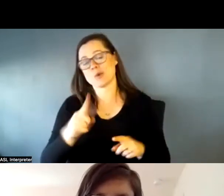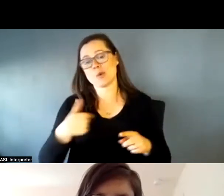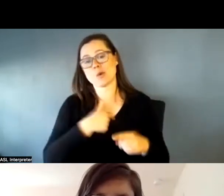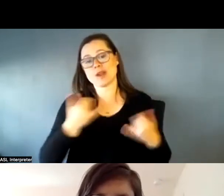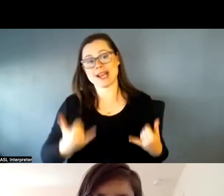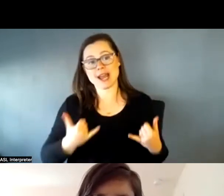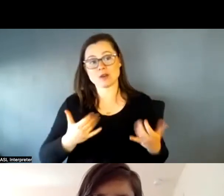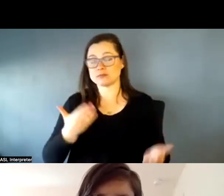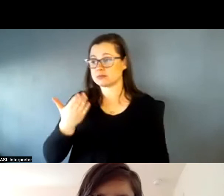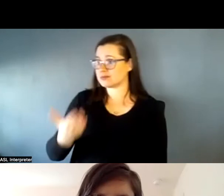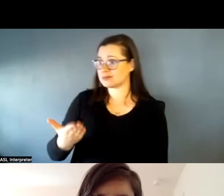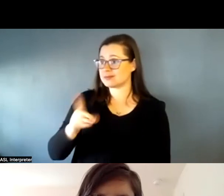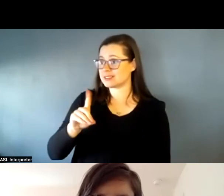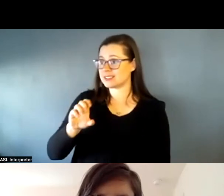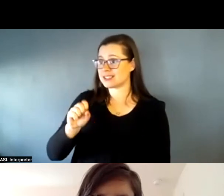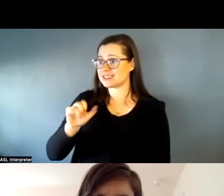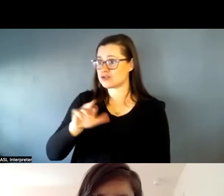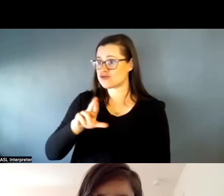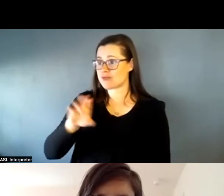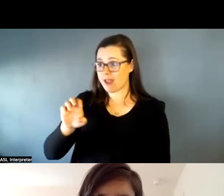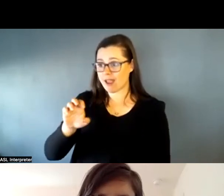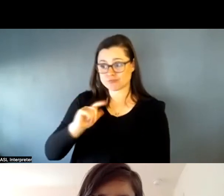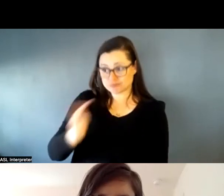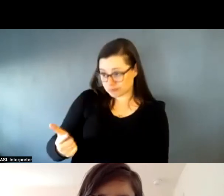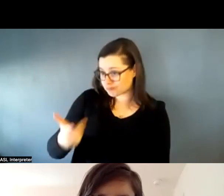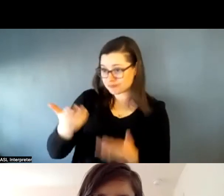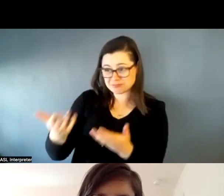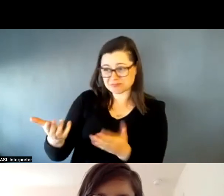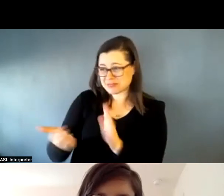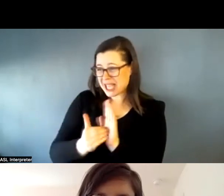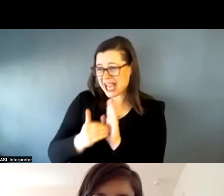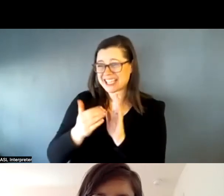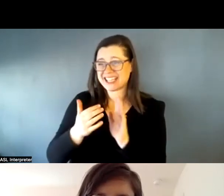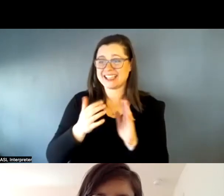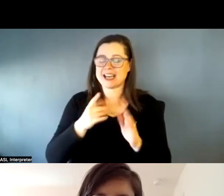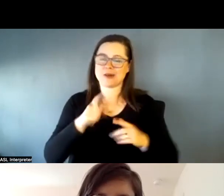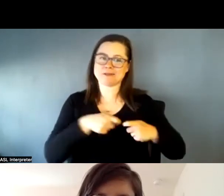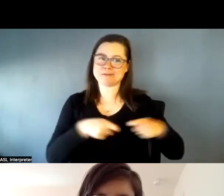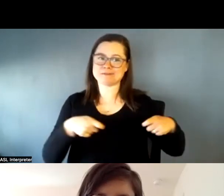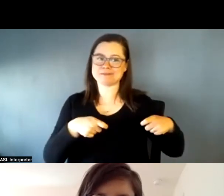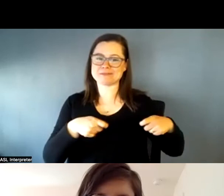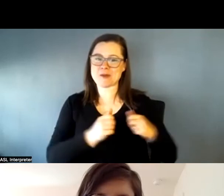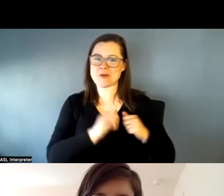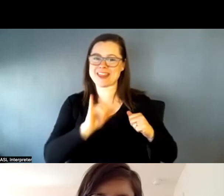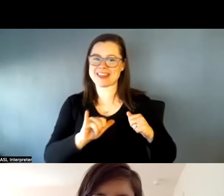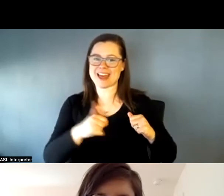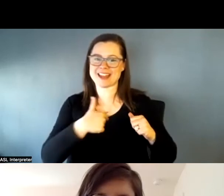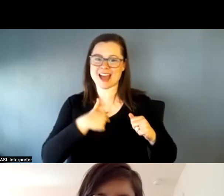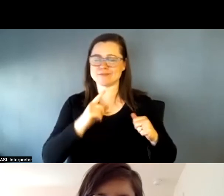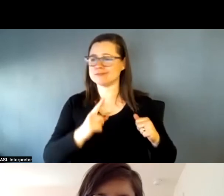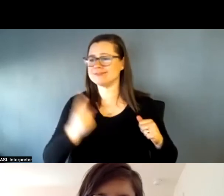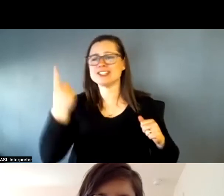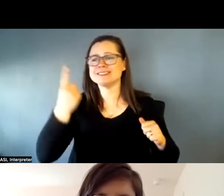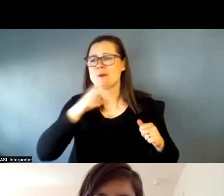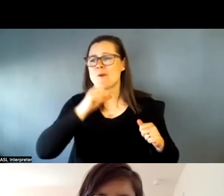Desiree, I'll defer to you once again so with that, because I'm just Ken. I'm an old man that's